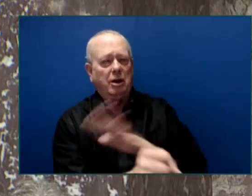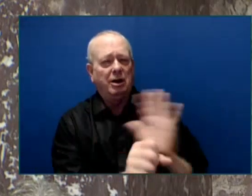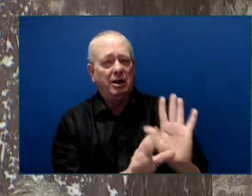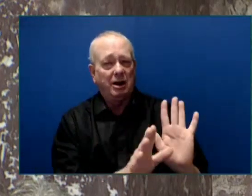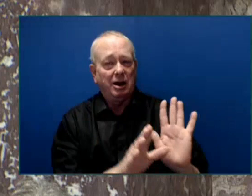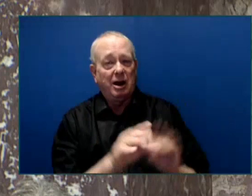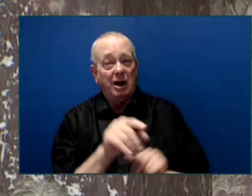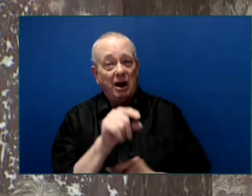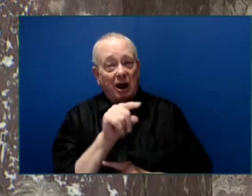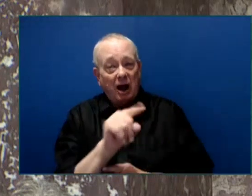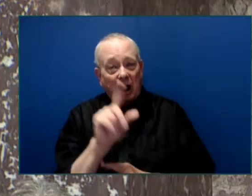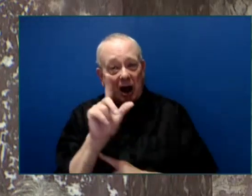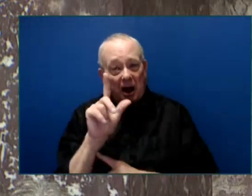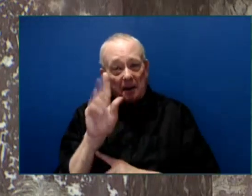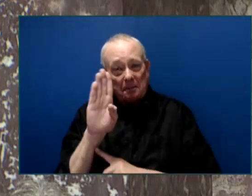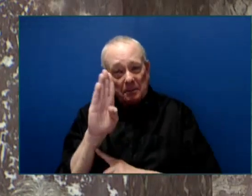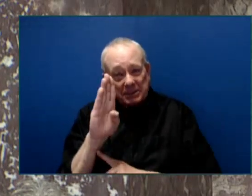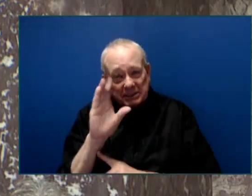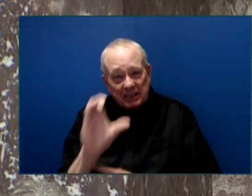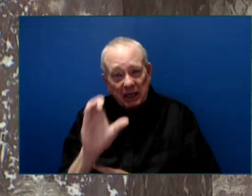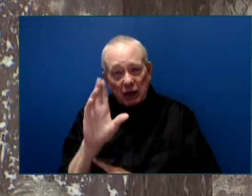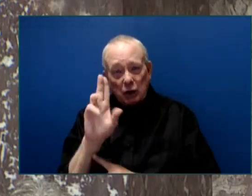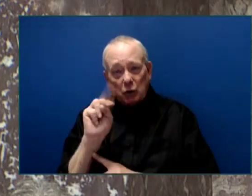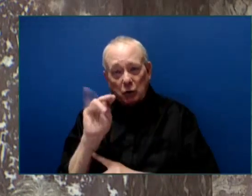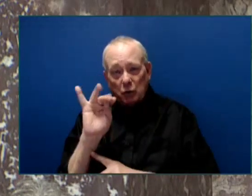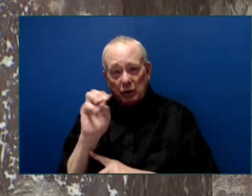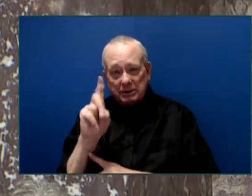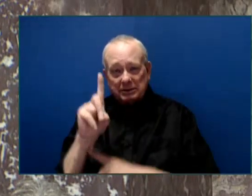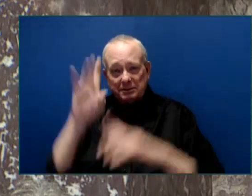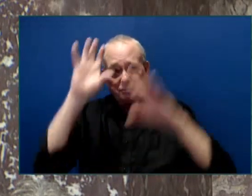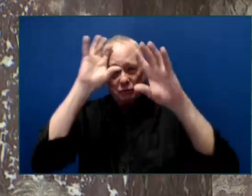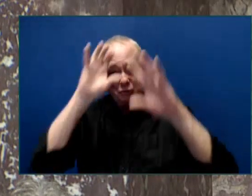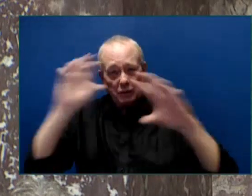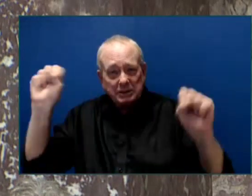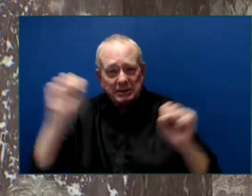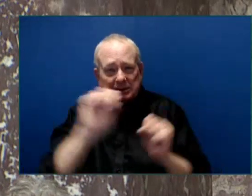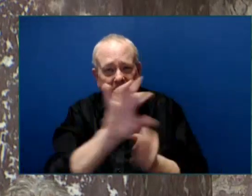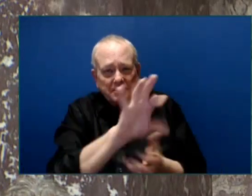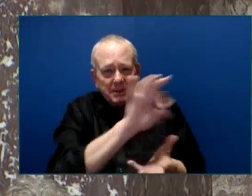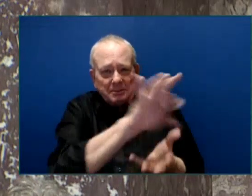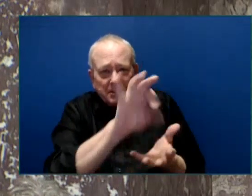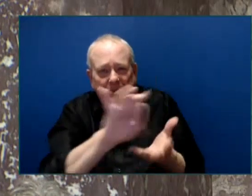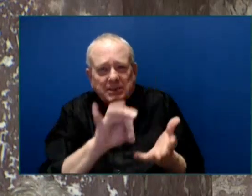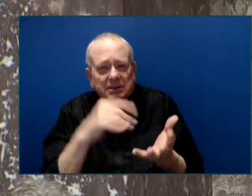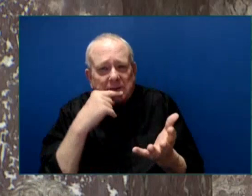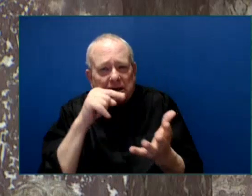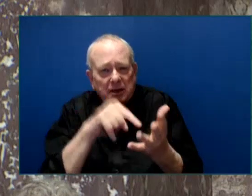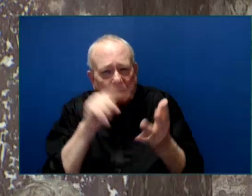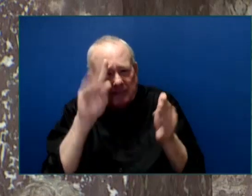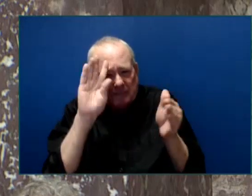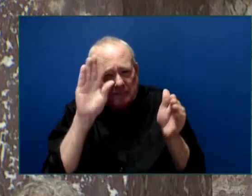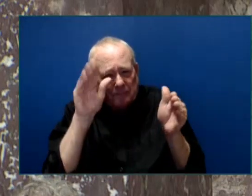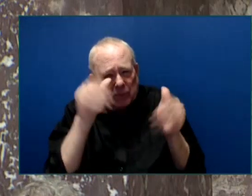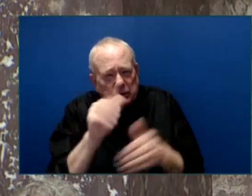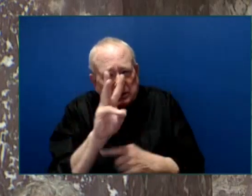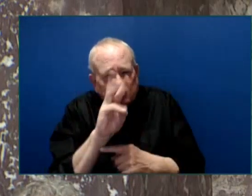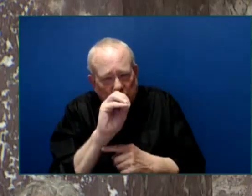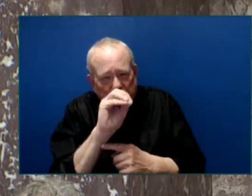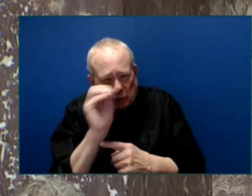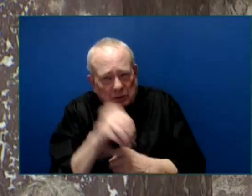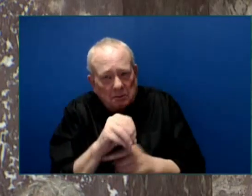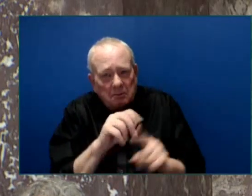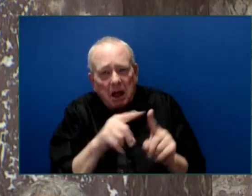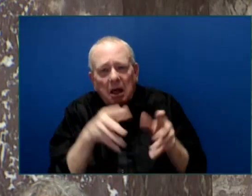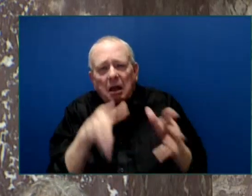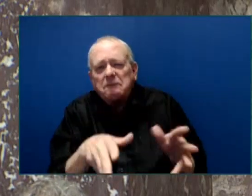BC United president, he said we should focus on the 60% and essentially not bother with some of the demographics that will not likely,